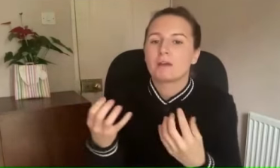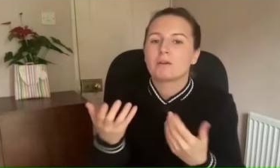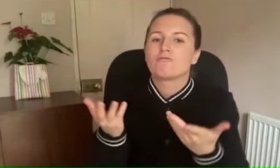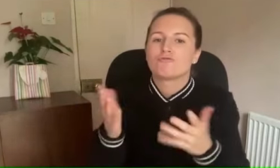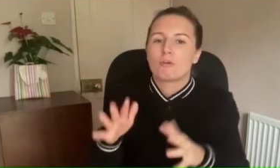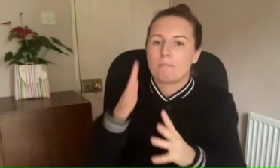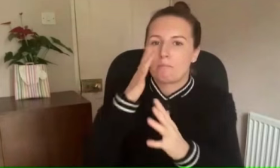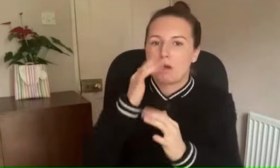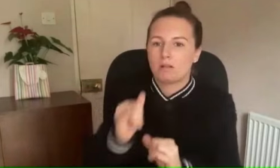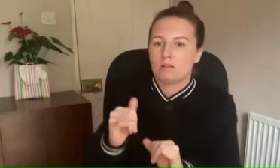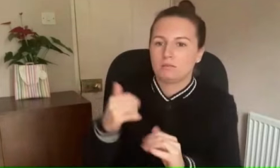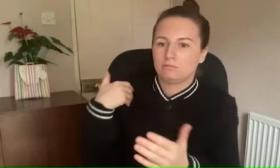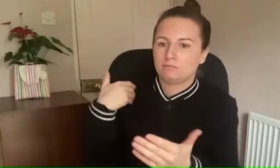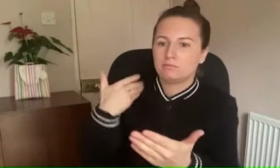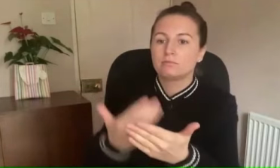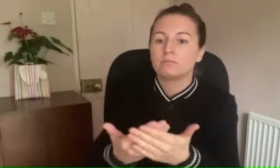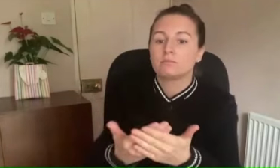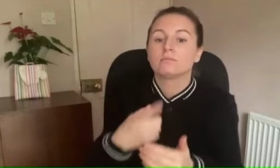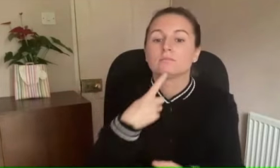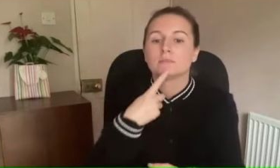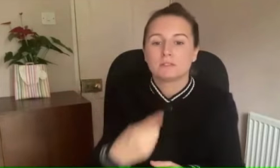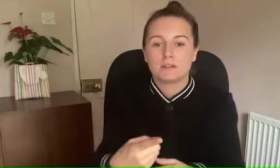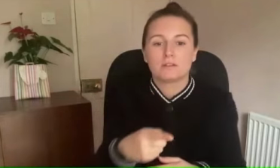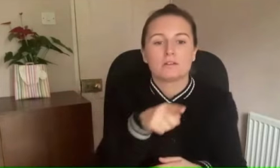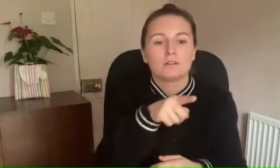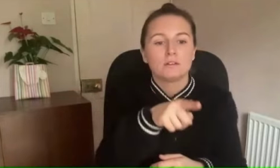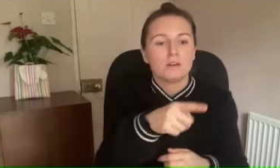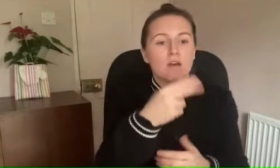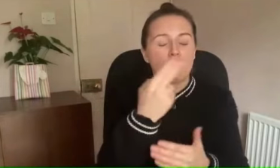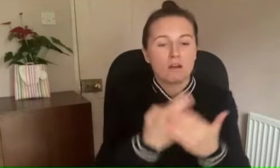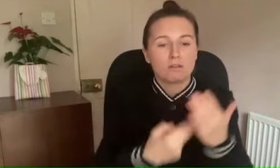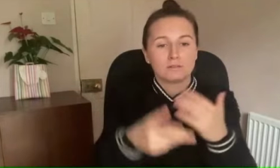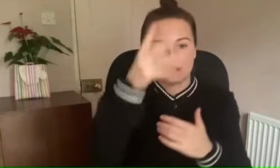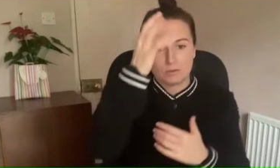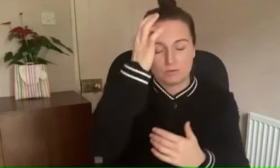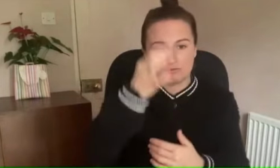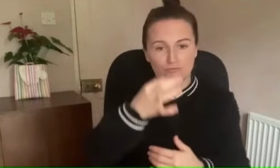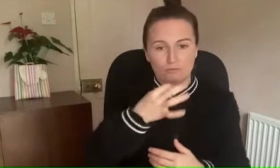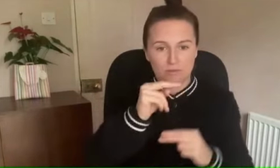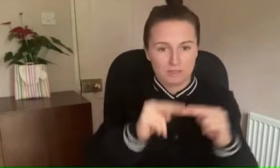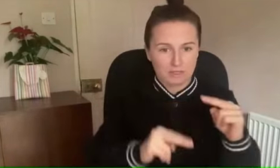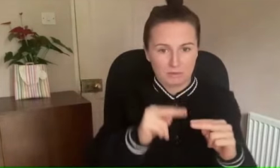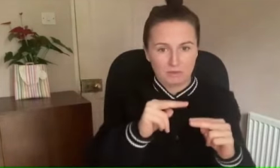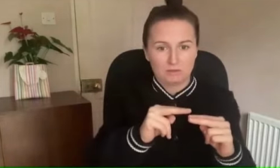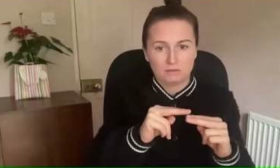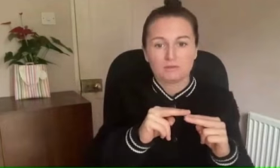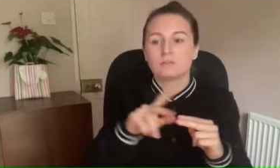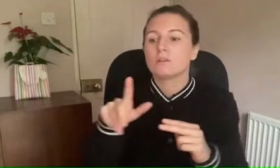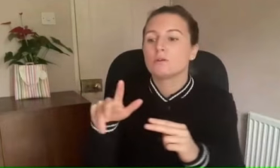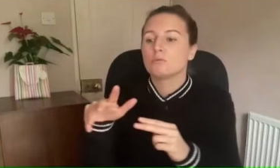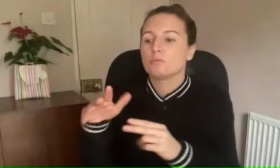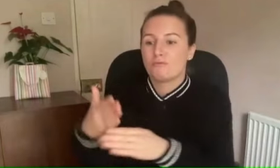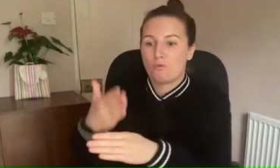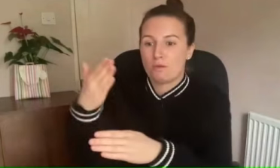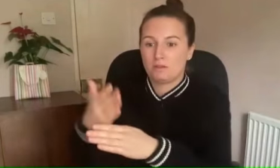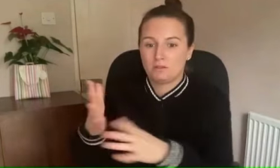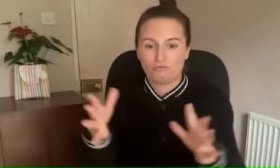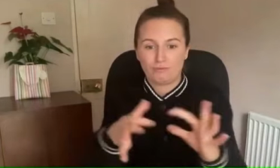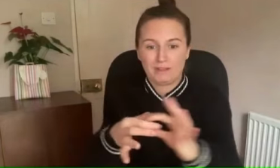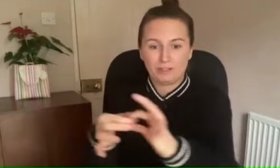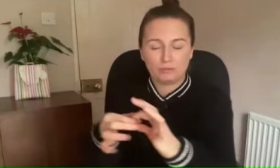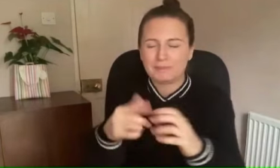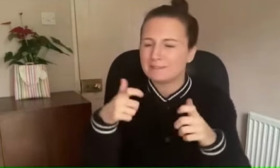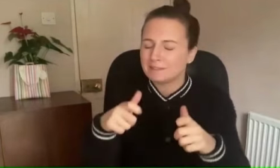we received from Hubs during the pilot year, we heard that the relationship between the Arts Council's risk assessment